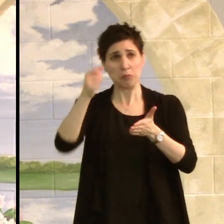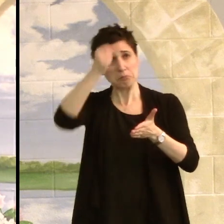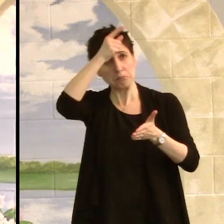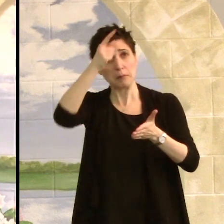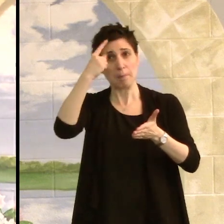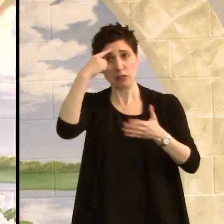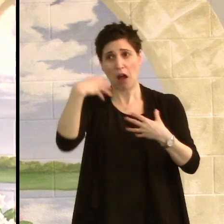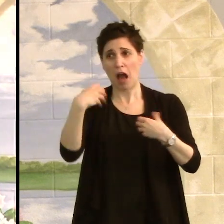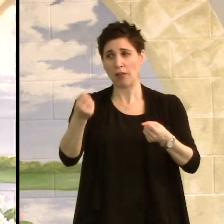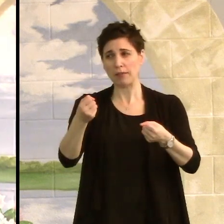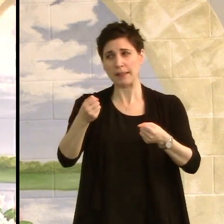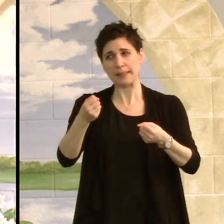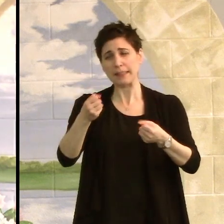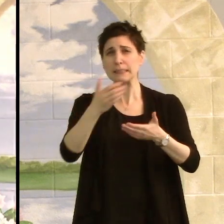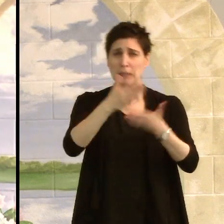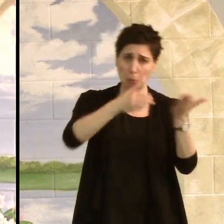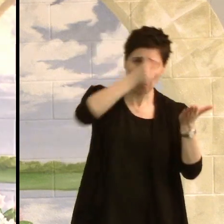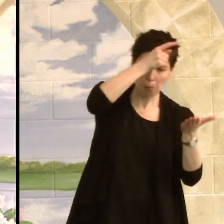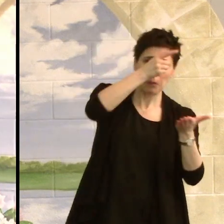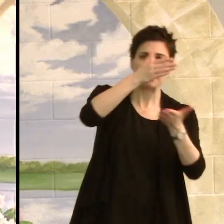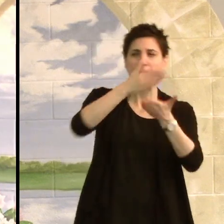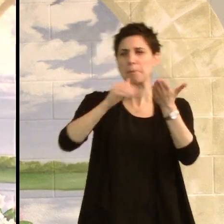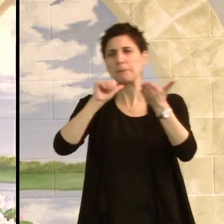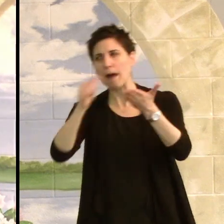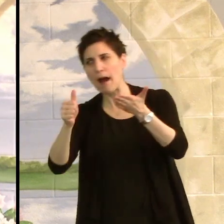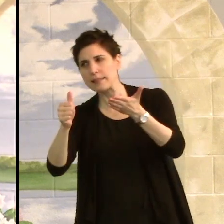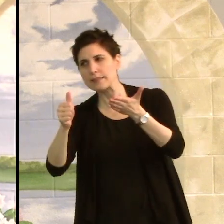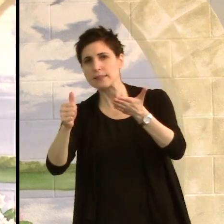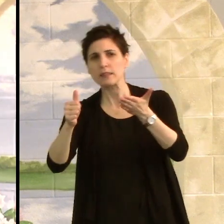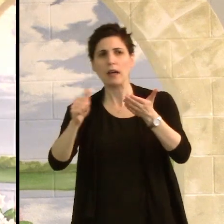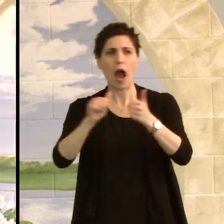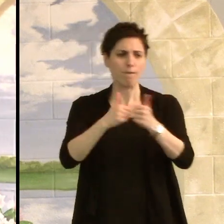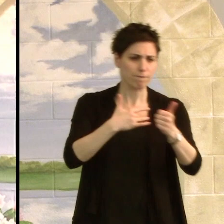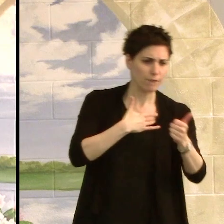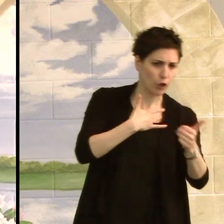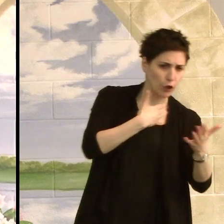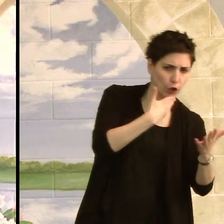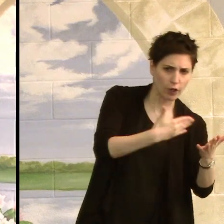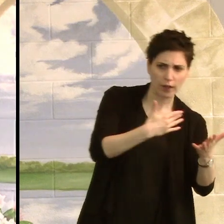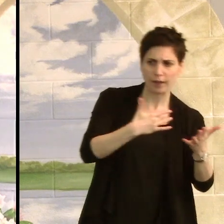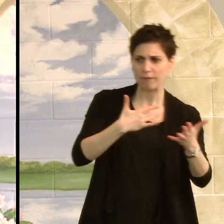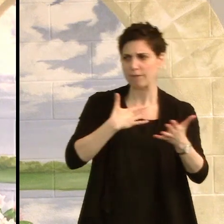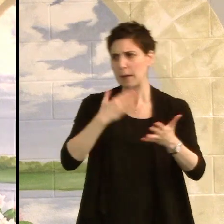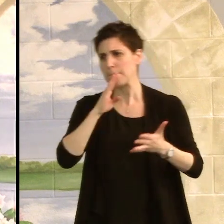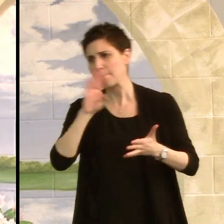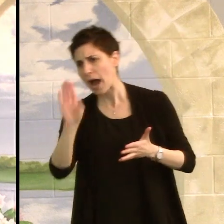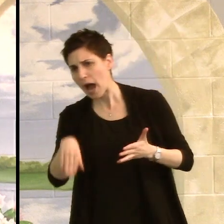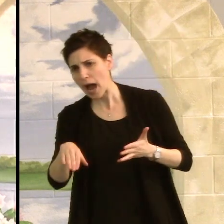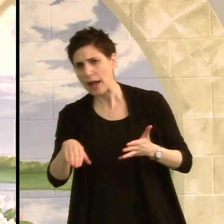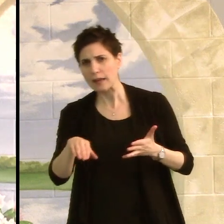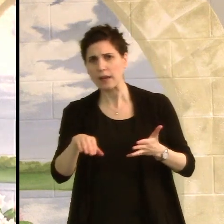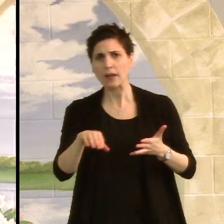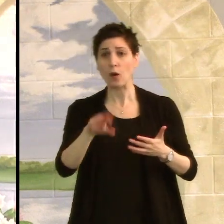general, and about feeling good or feeling bad, or what we call